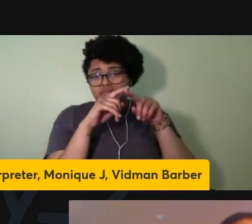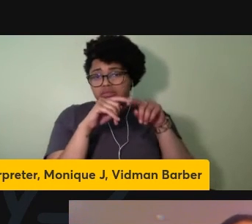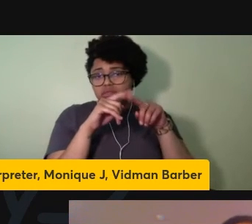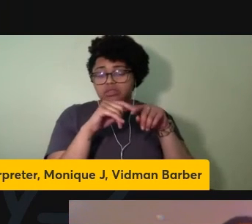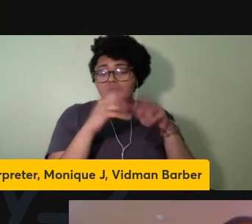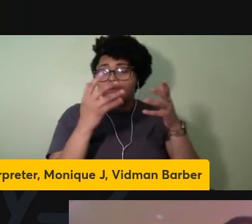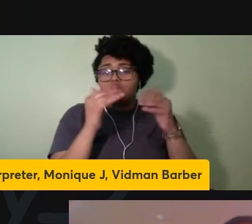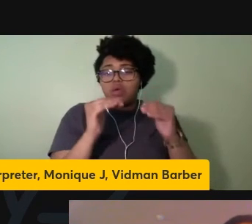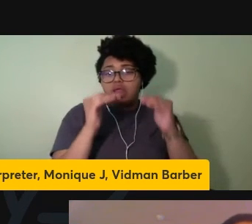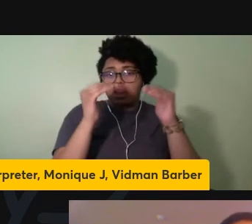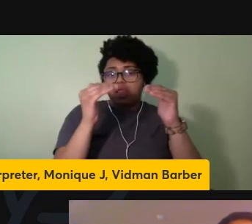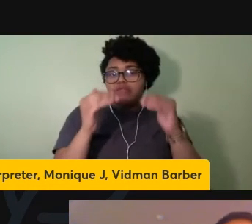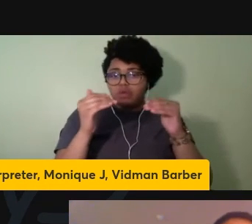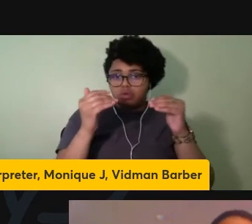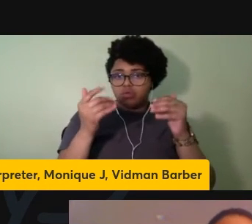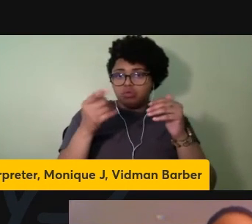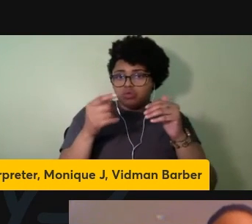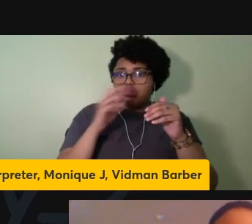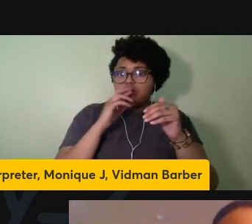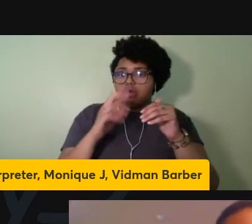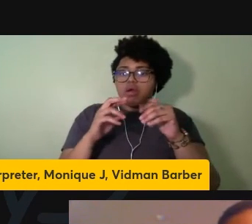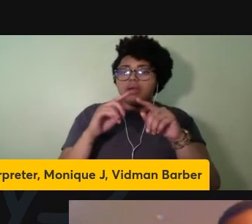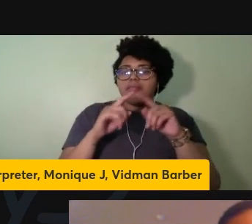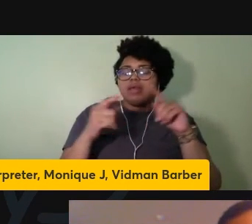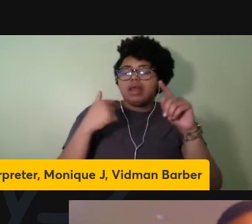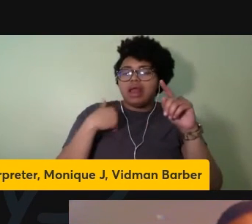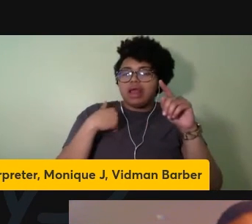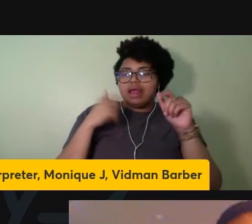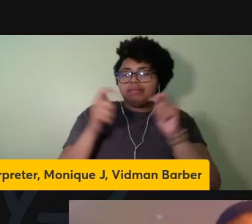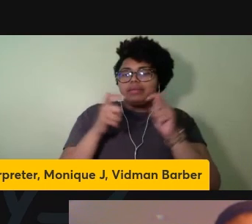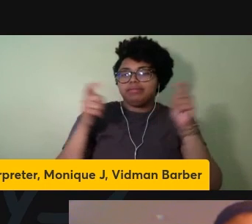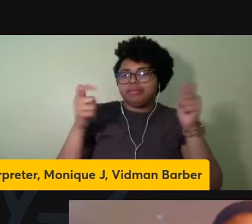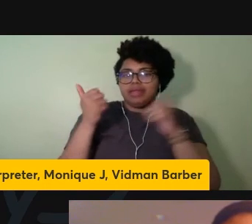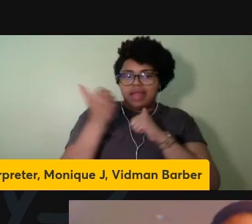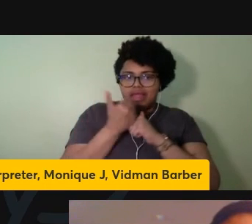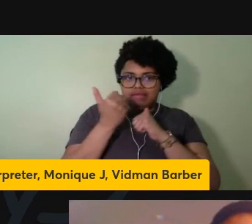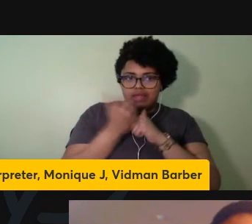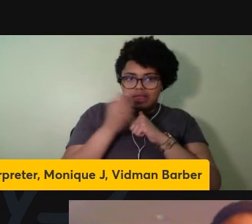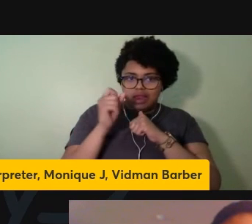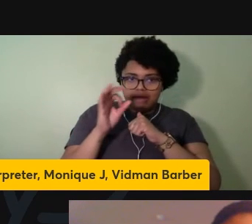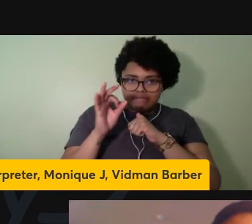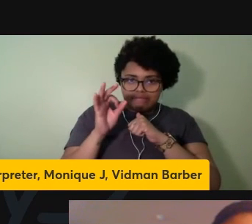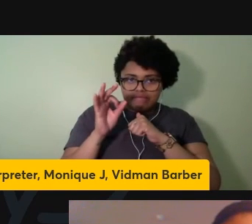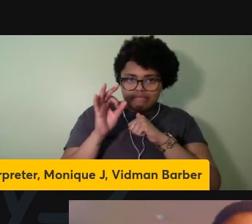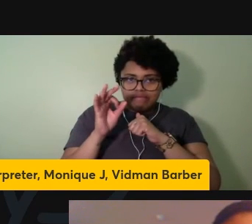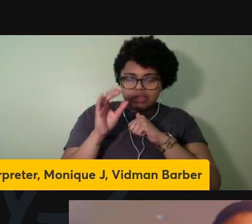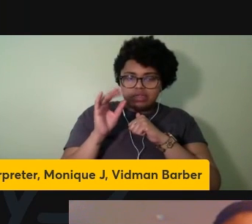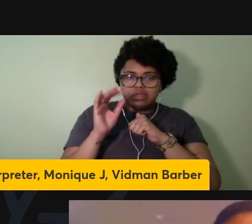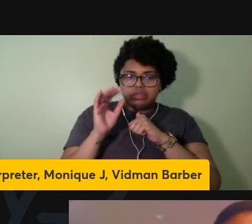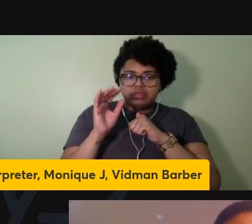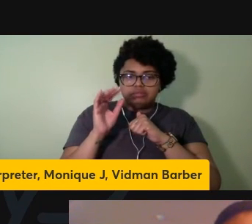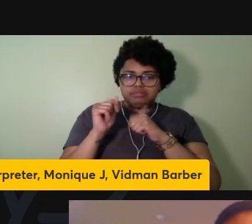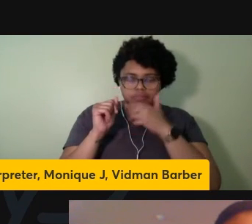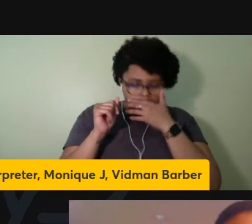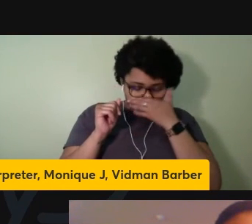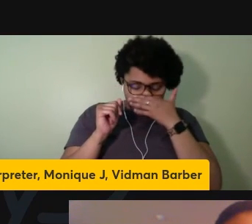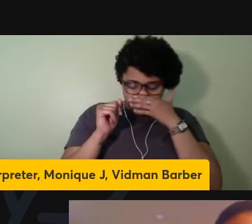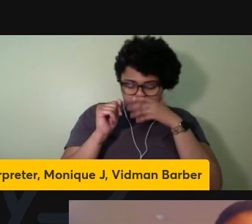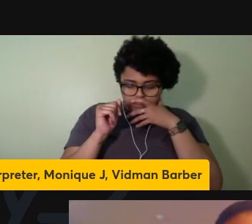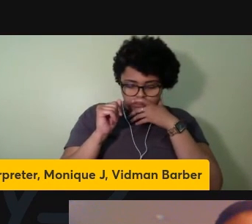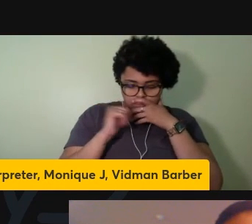level you are, but I am a big advocate of just the